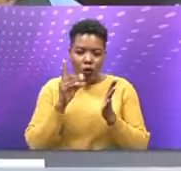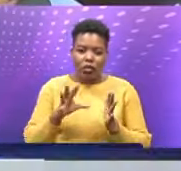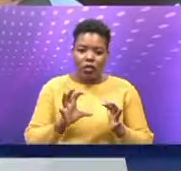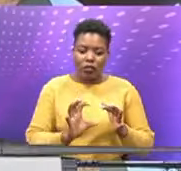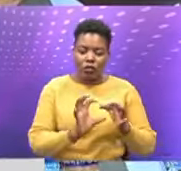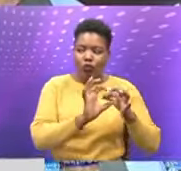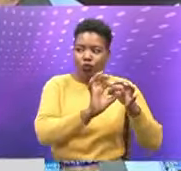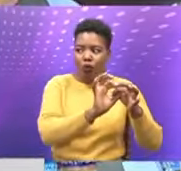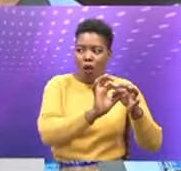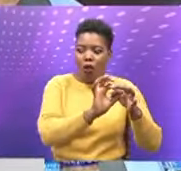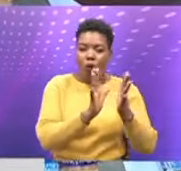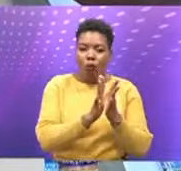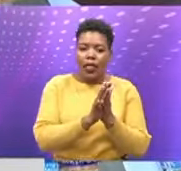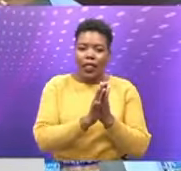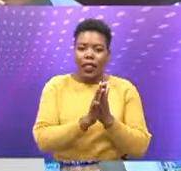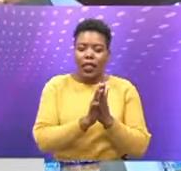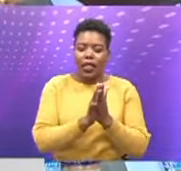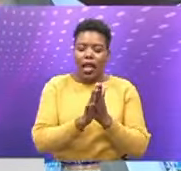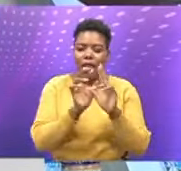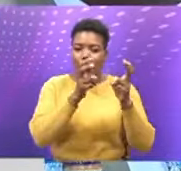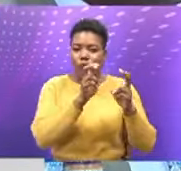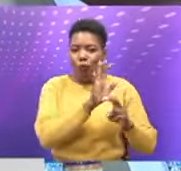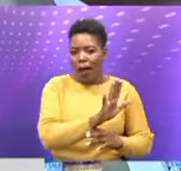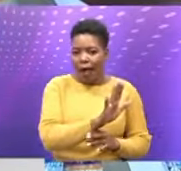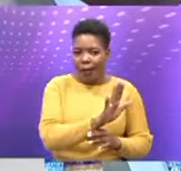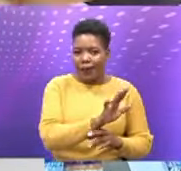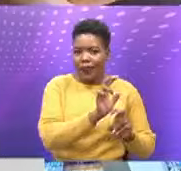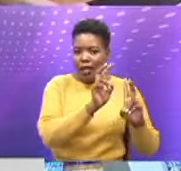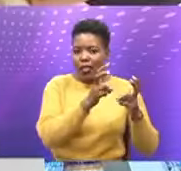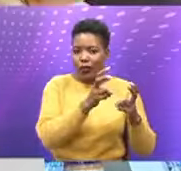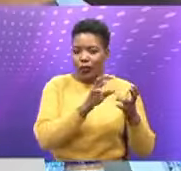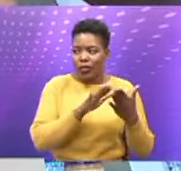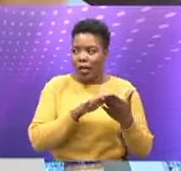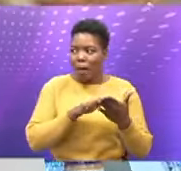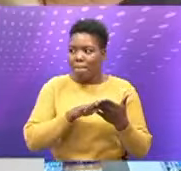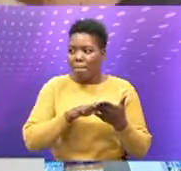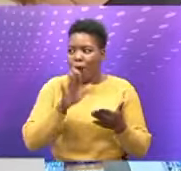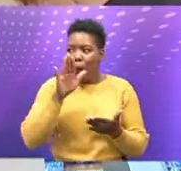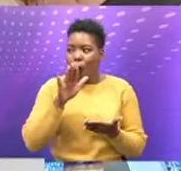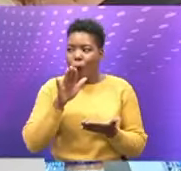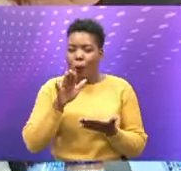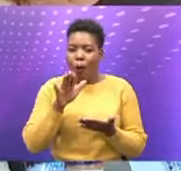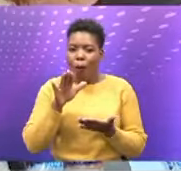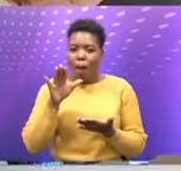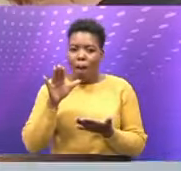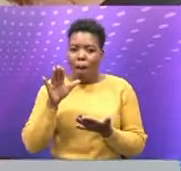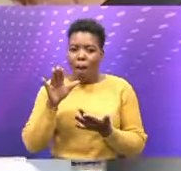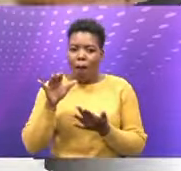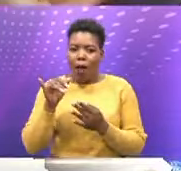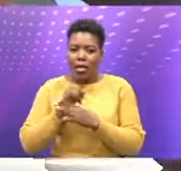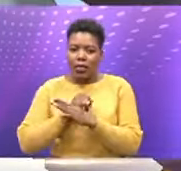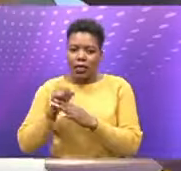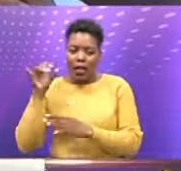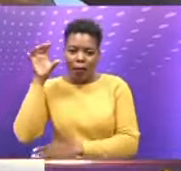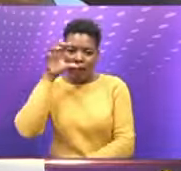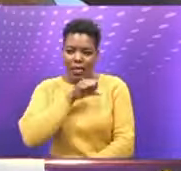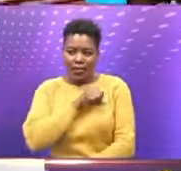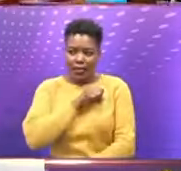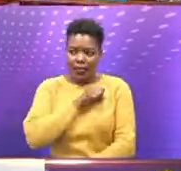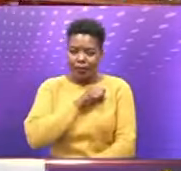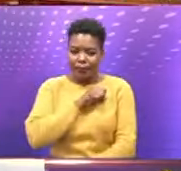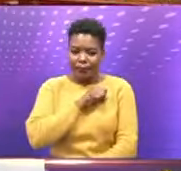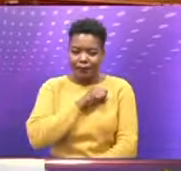union and their issues stem more of your absence from